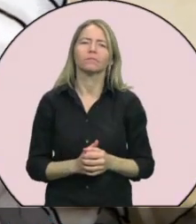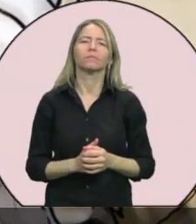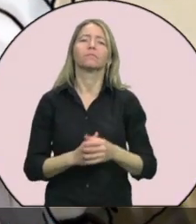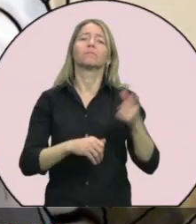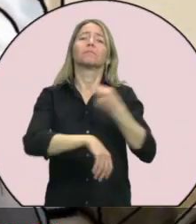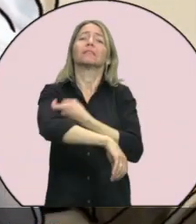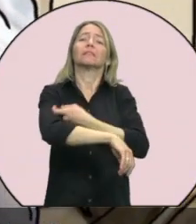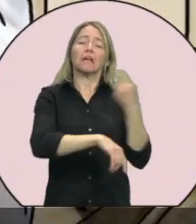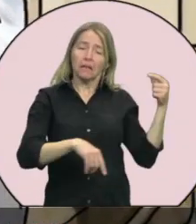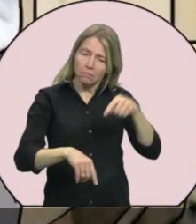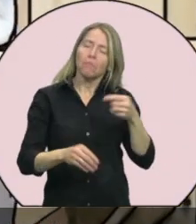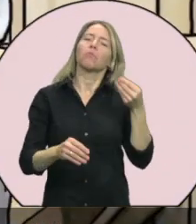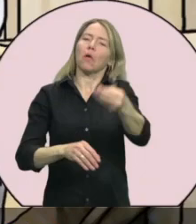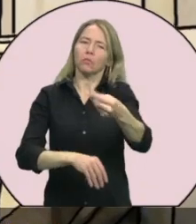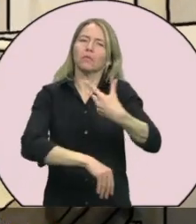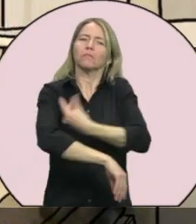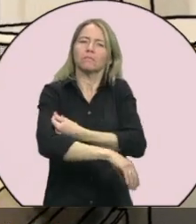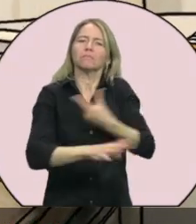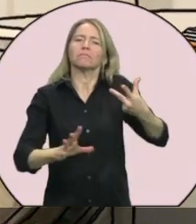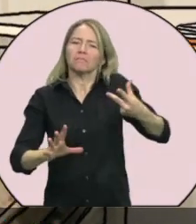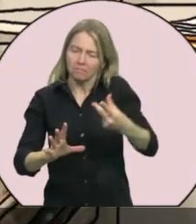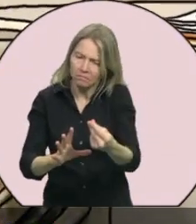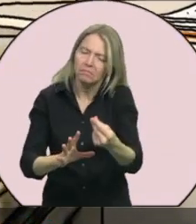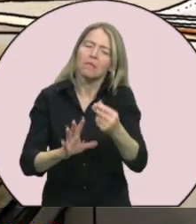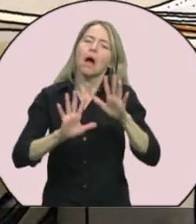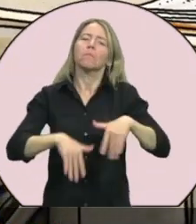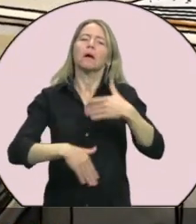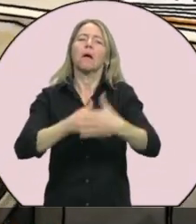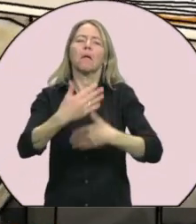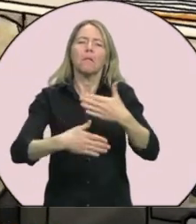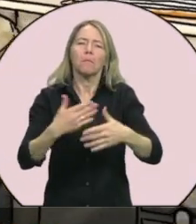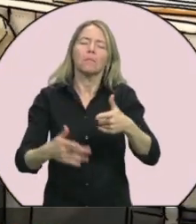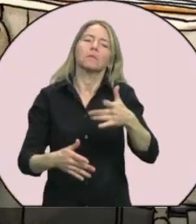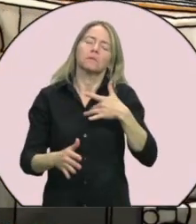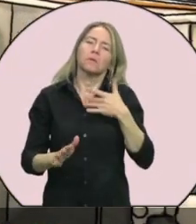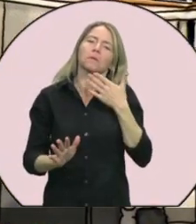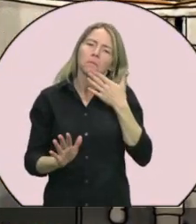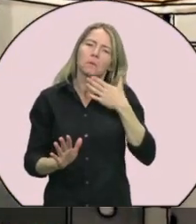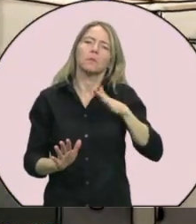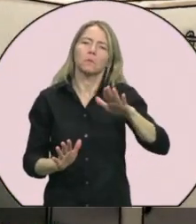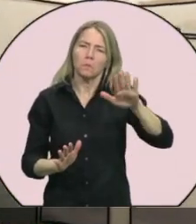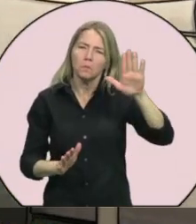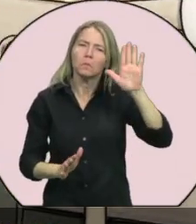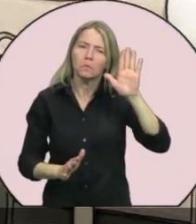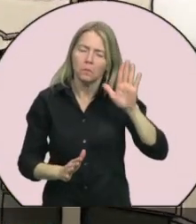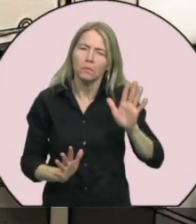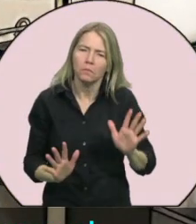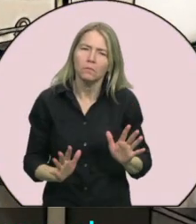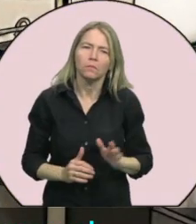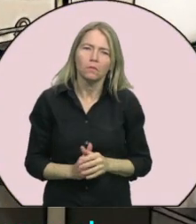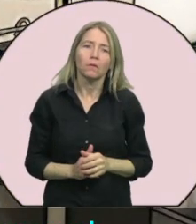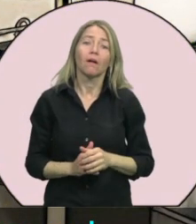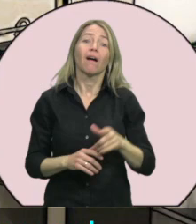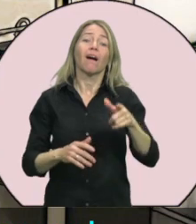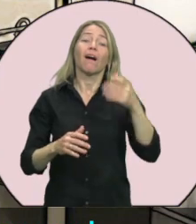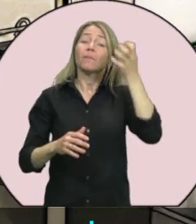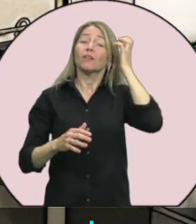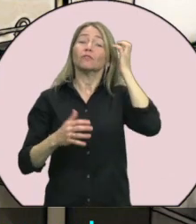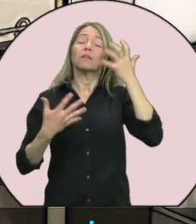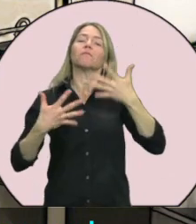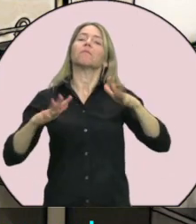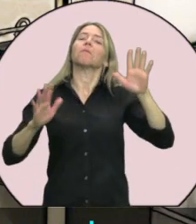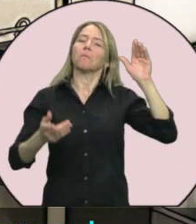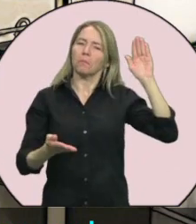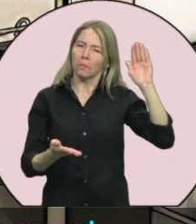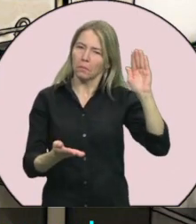and the doctor gave her injection, and after that she got much better after that injection. She recovered from the